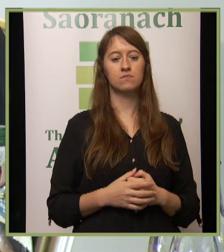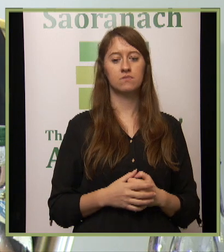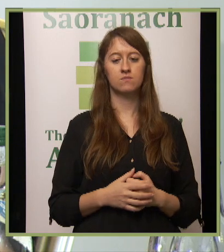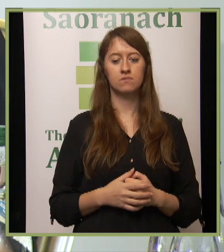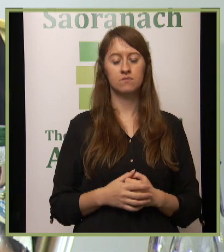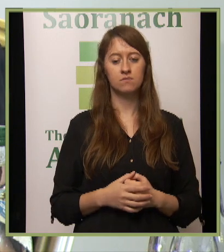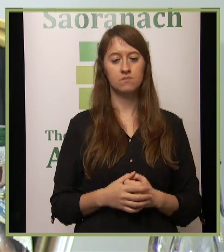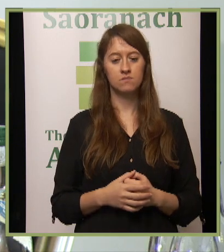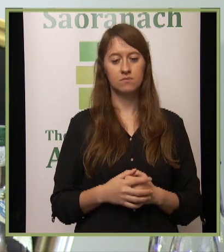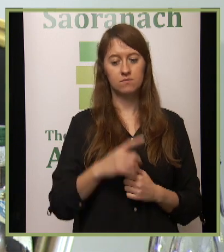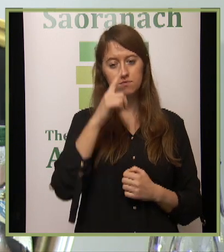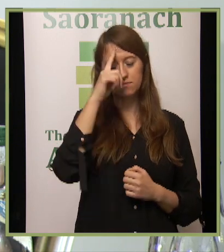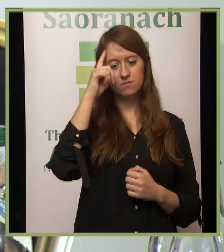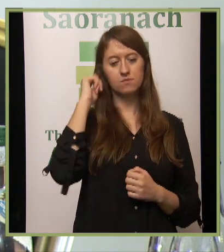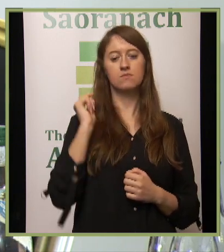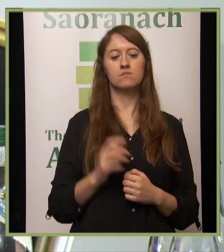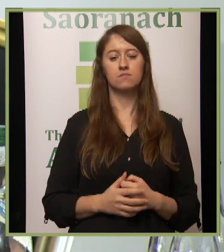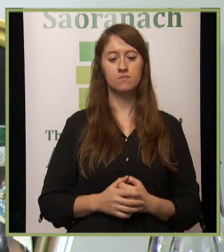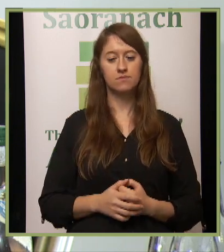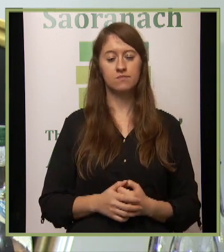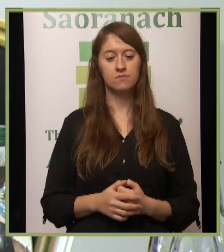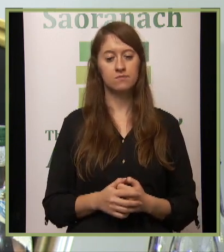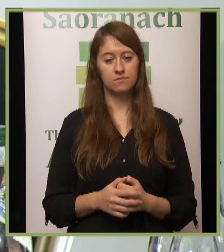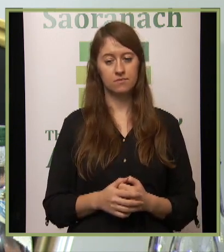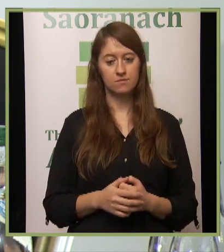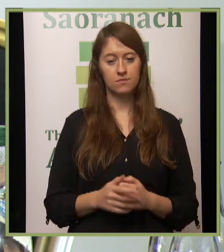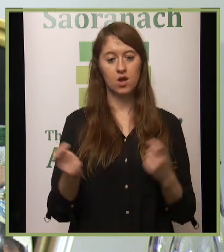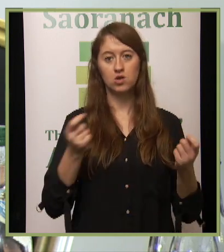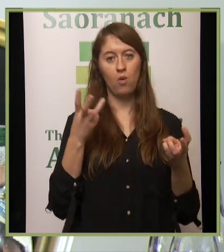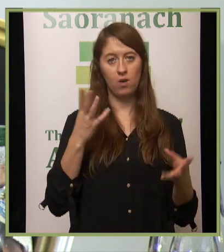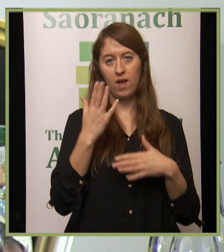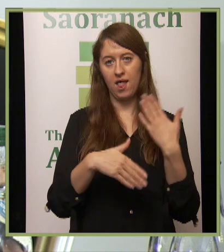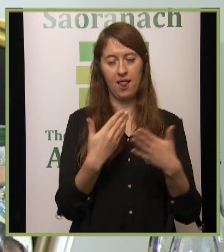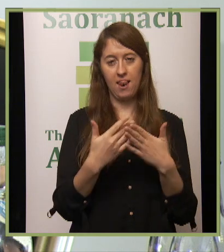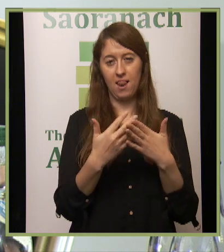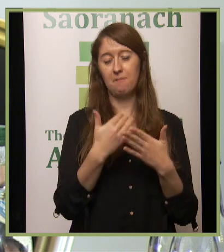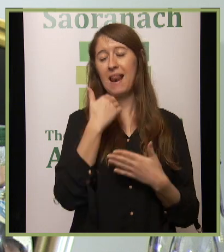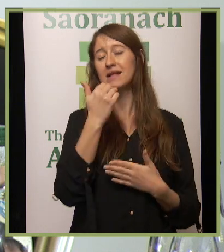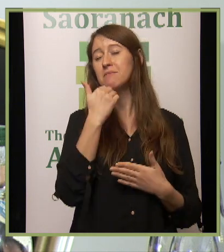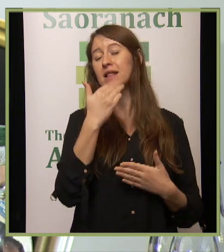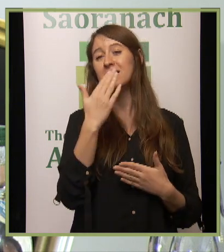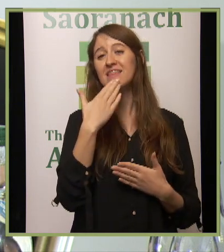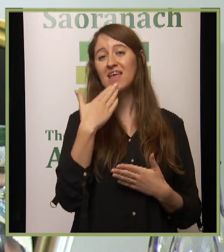So I'll just then go into the very many thank yous